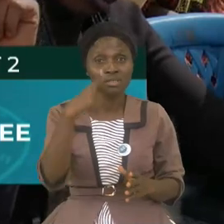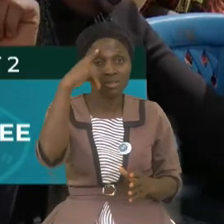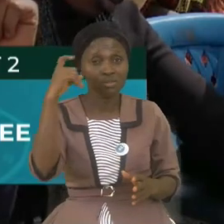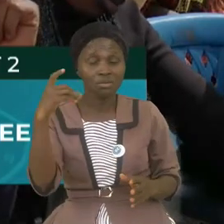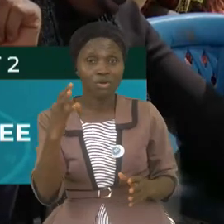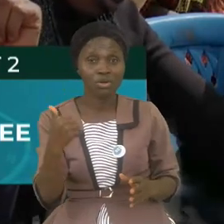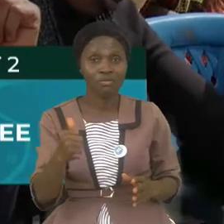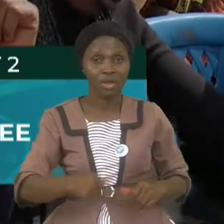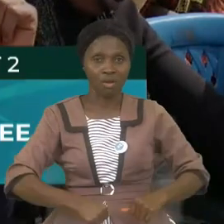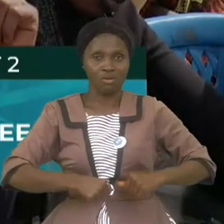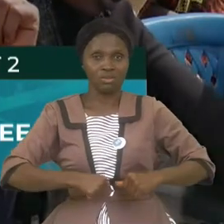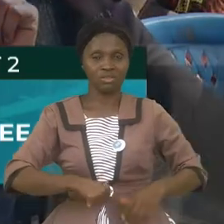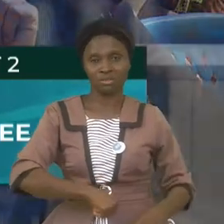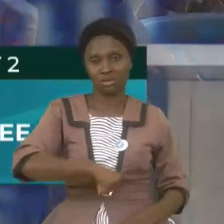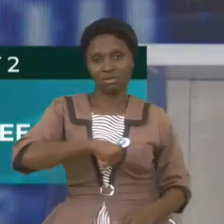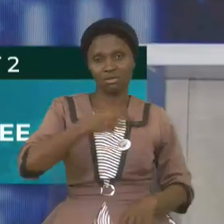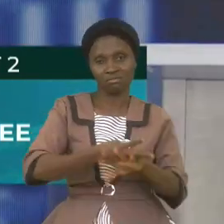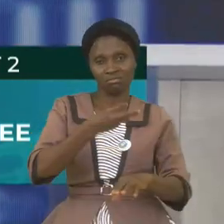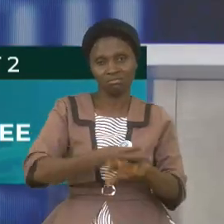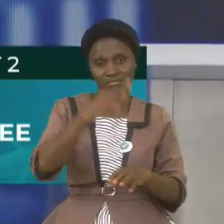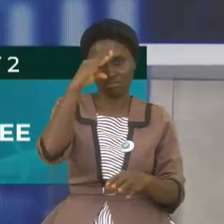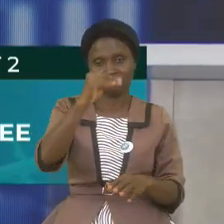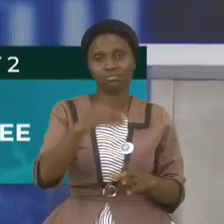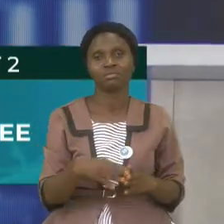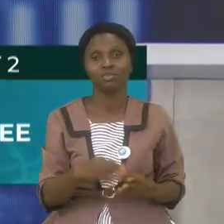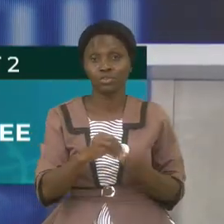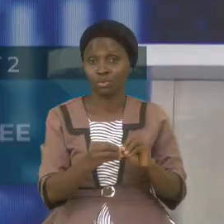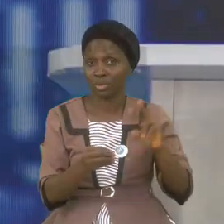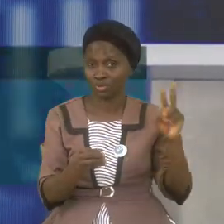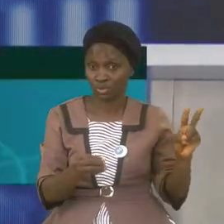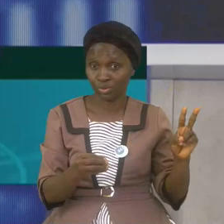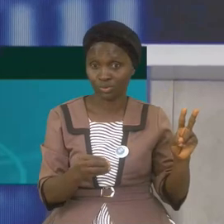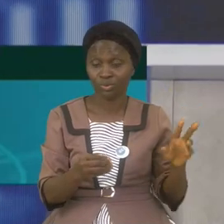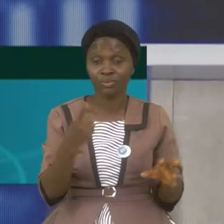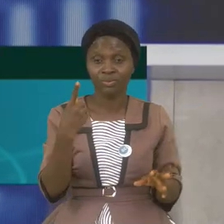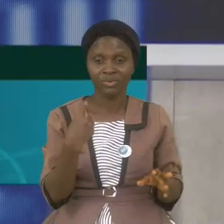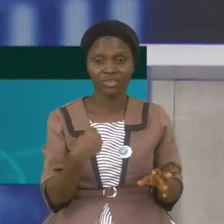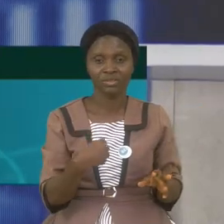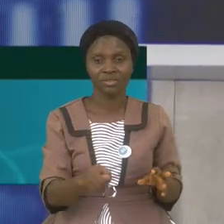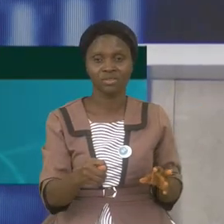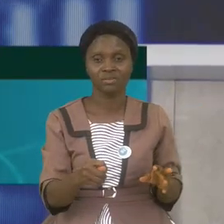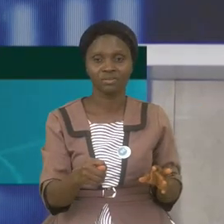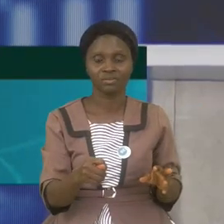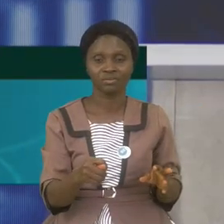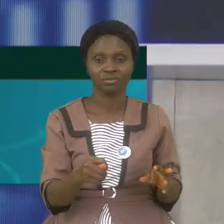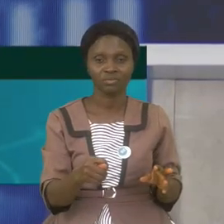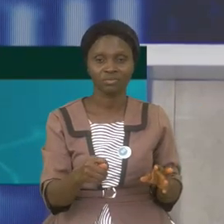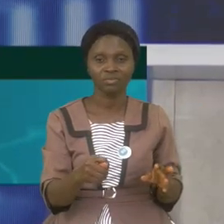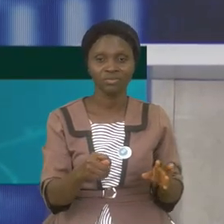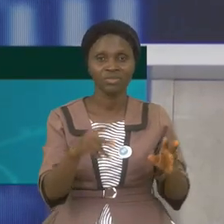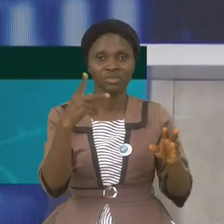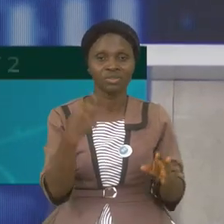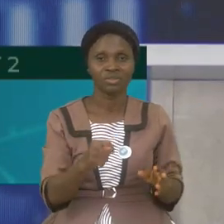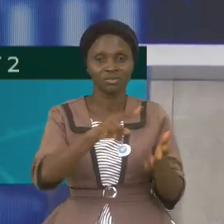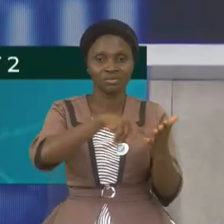a haughty, hardened man. Number two, the dethronement of a